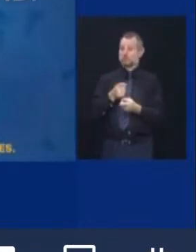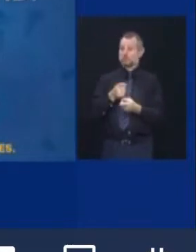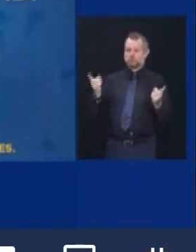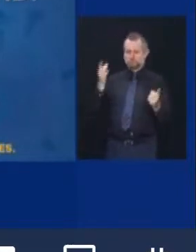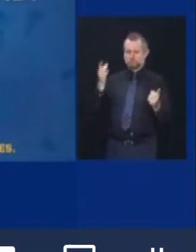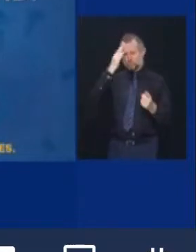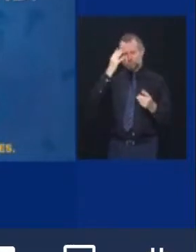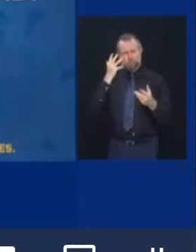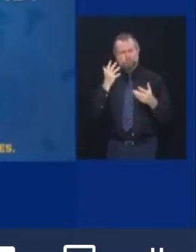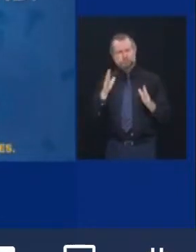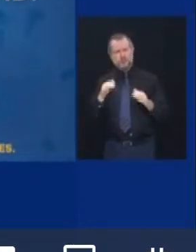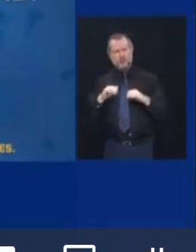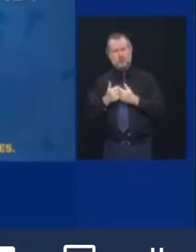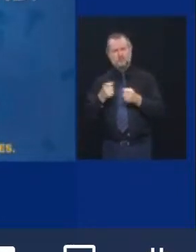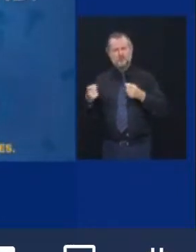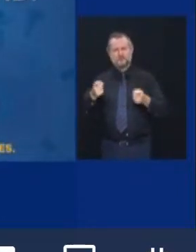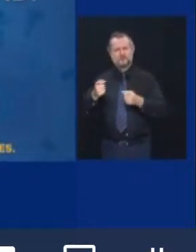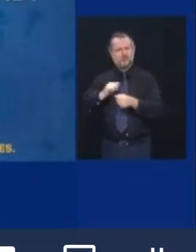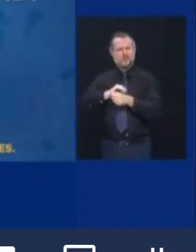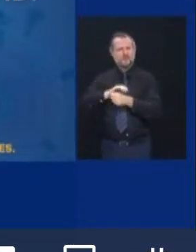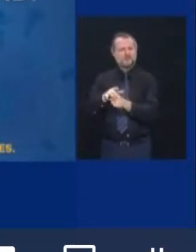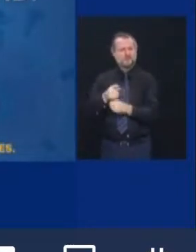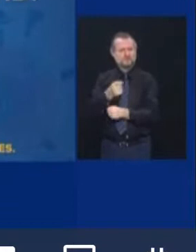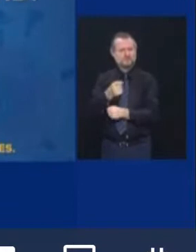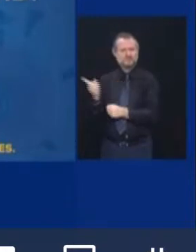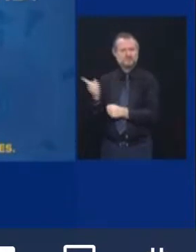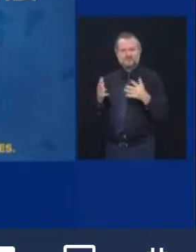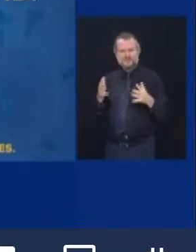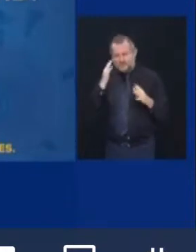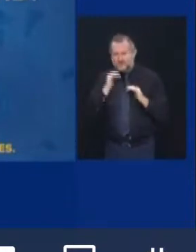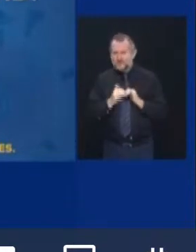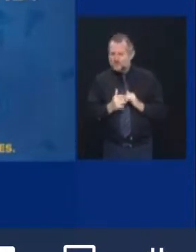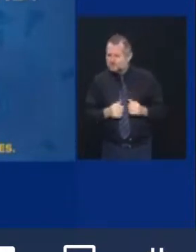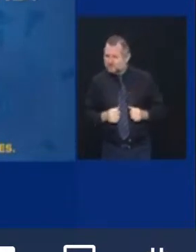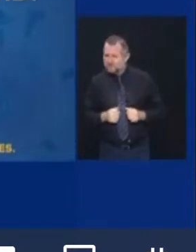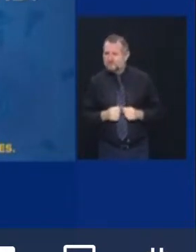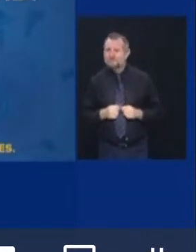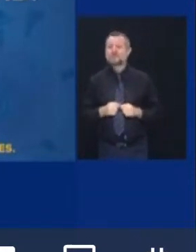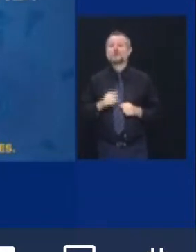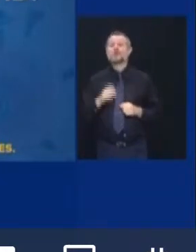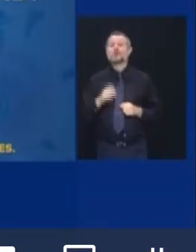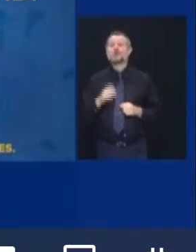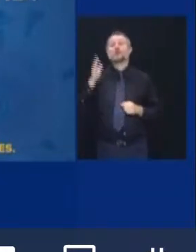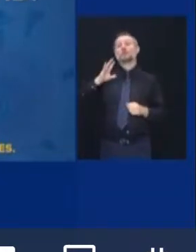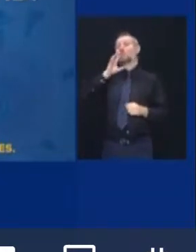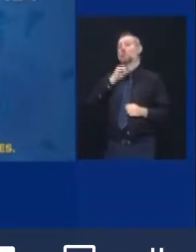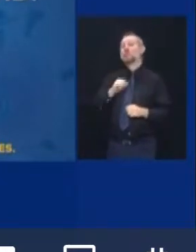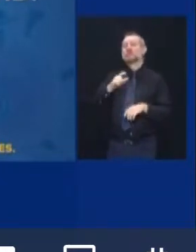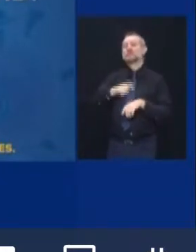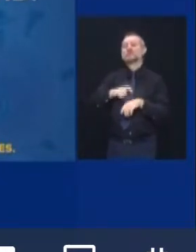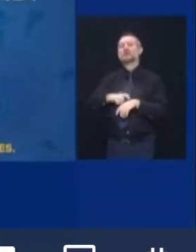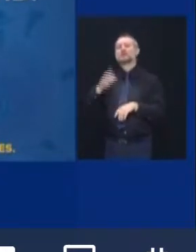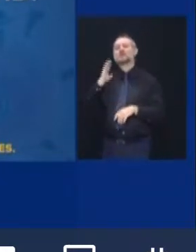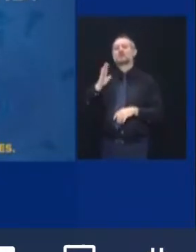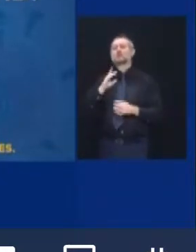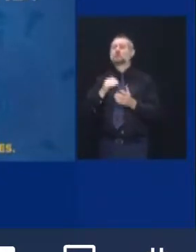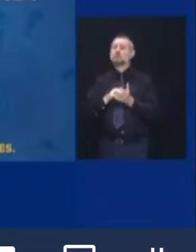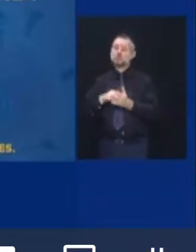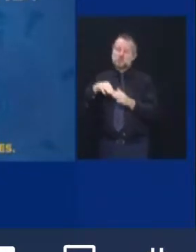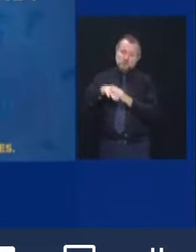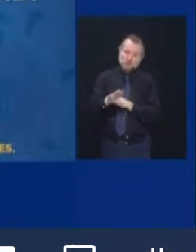it. And he told us when the doctor came to the house in the old days, you have a